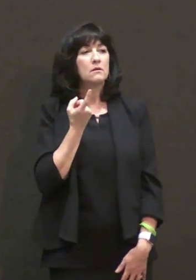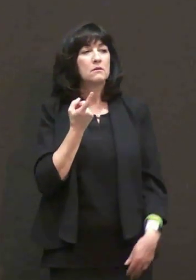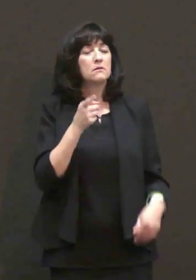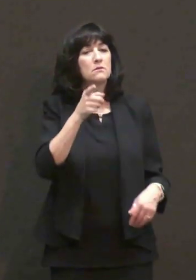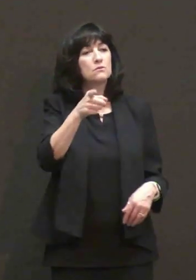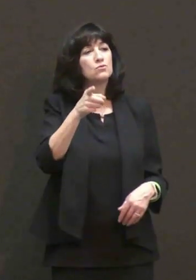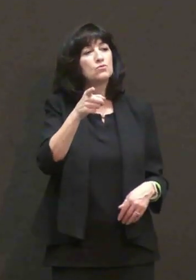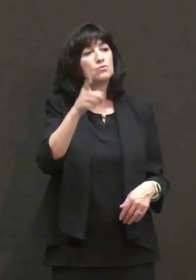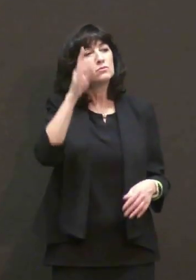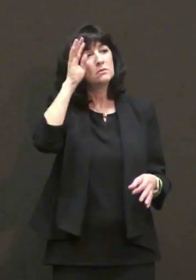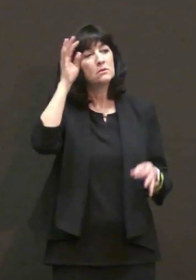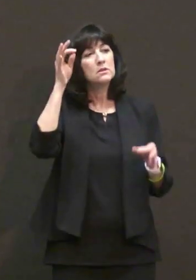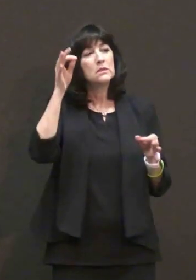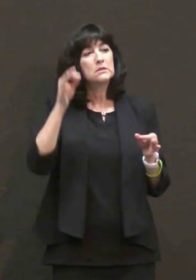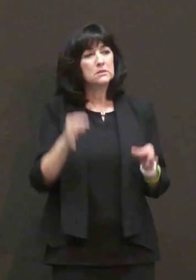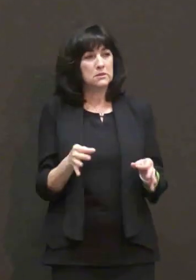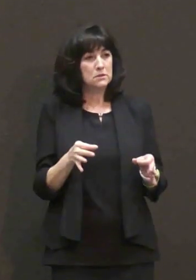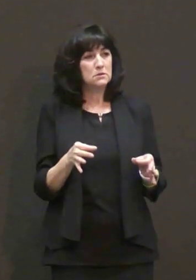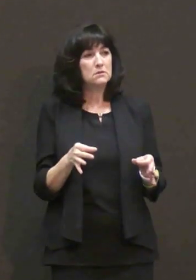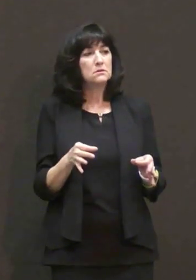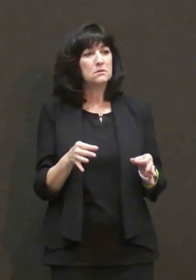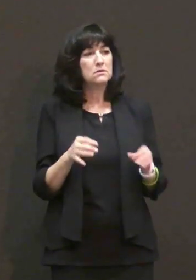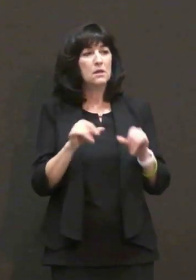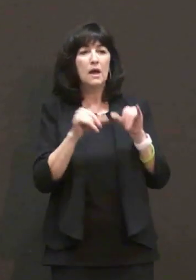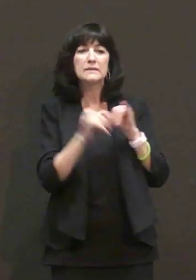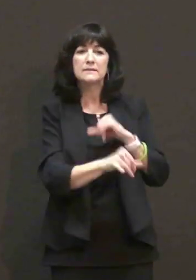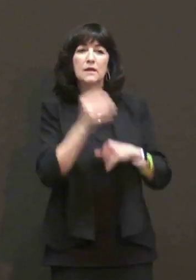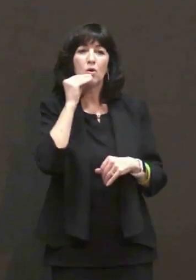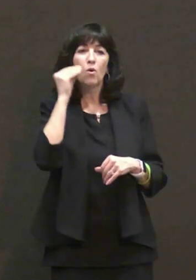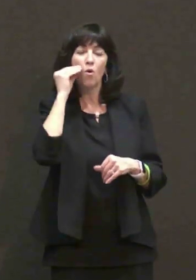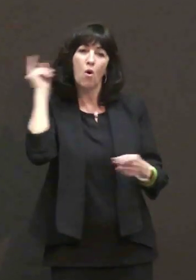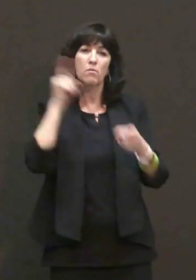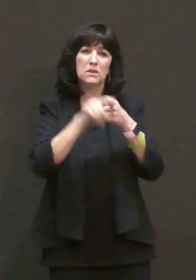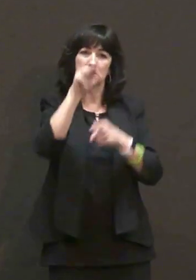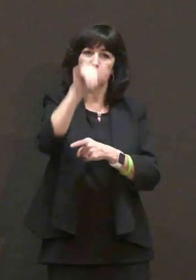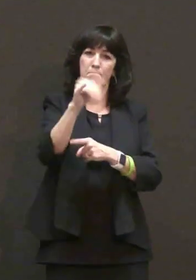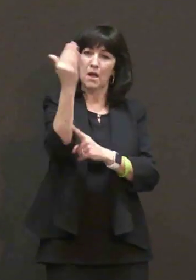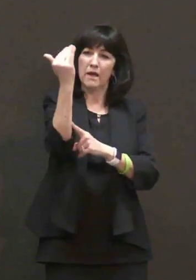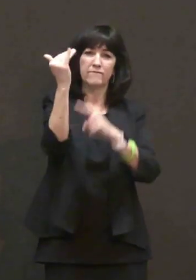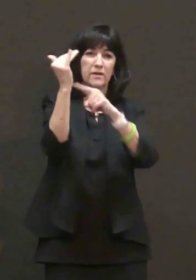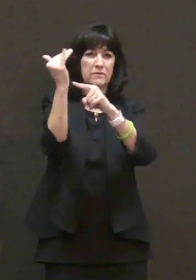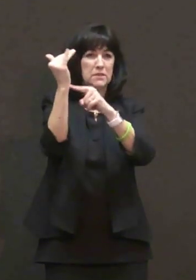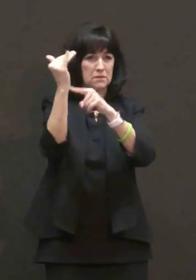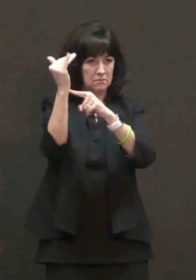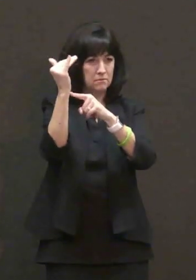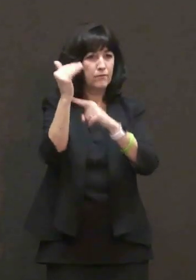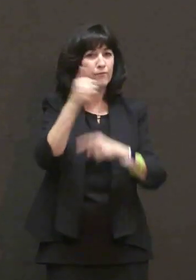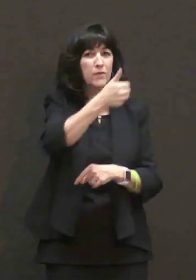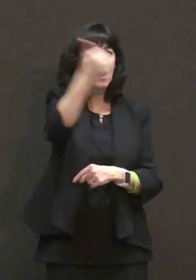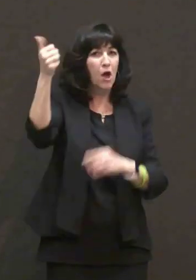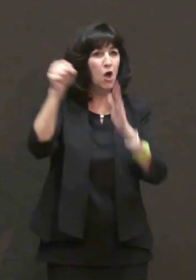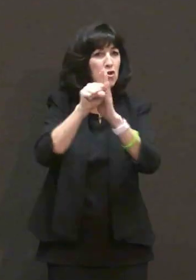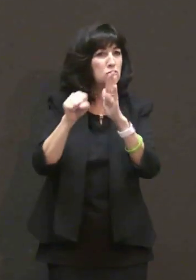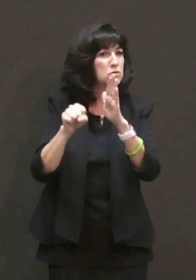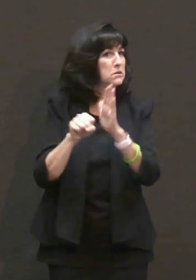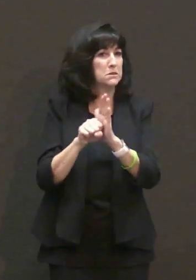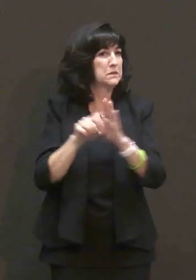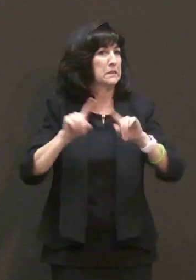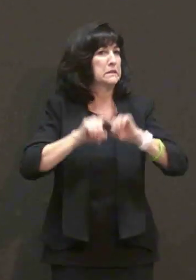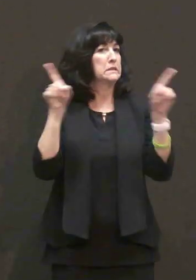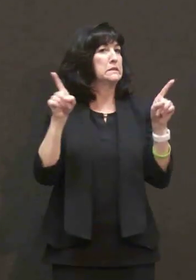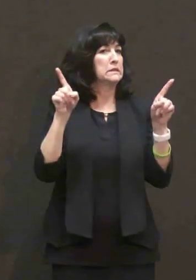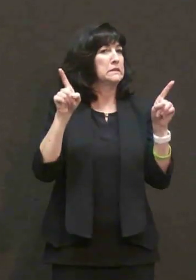stay-at-home order and subsequent updates until May 15? Other neighboring states are saying different, and